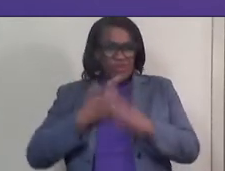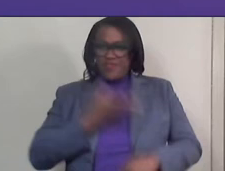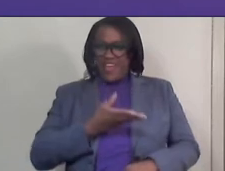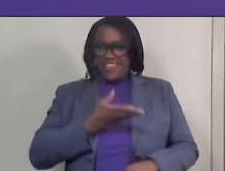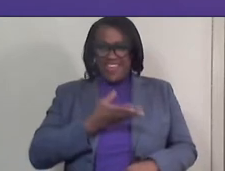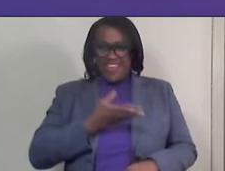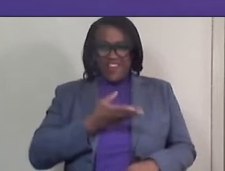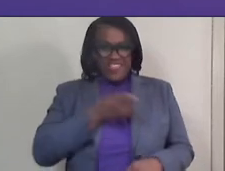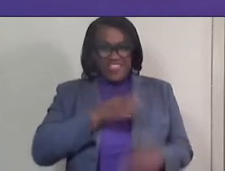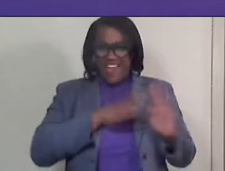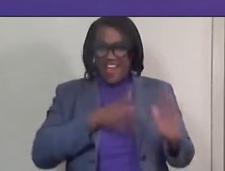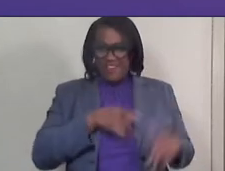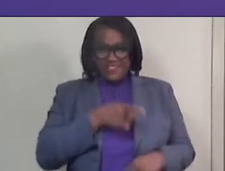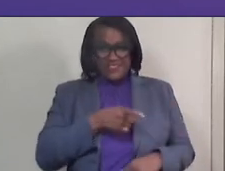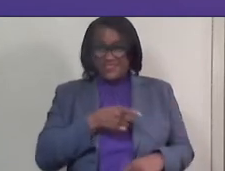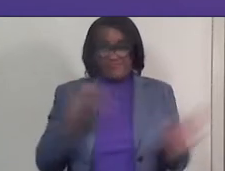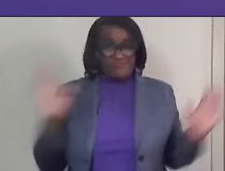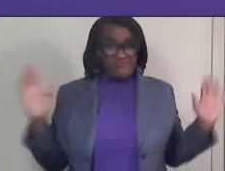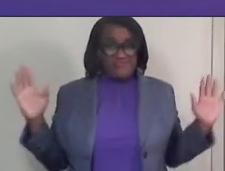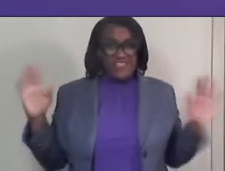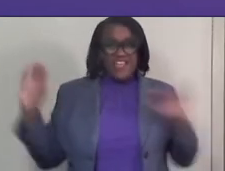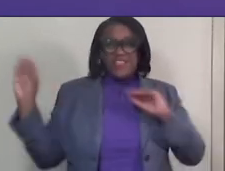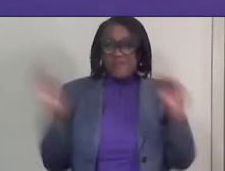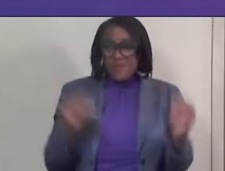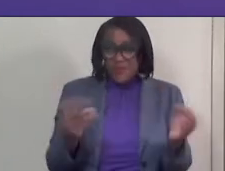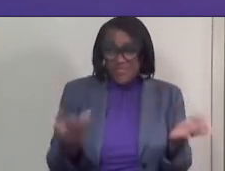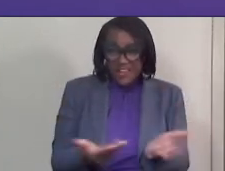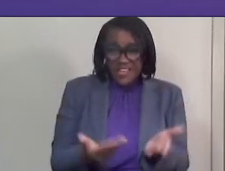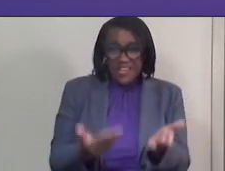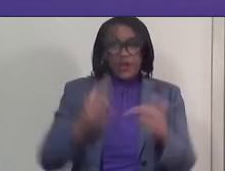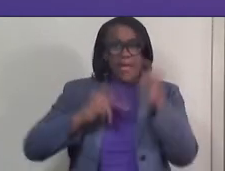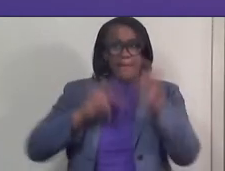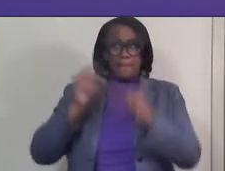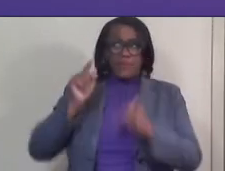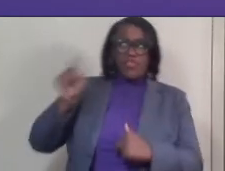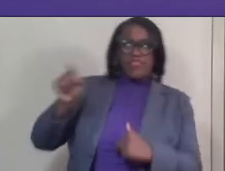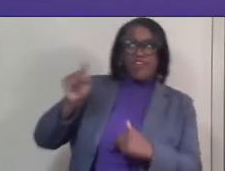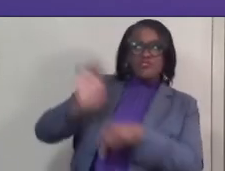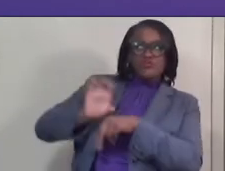right here in this house. And then they moved down here. And built that church was built in